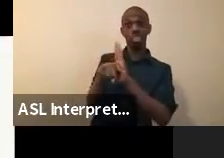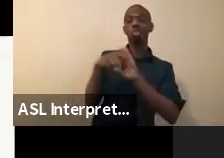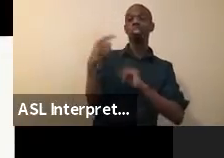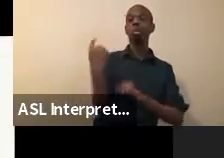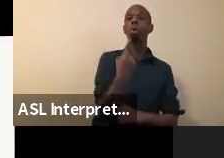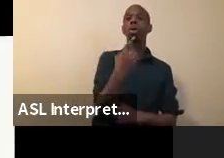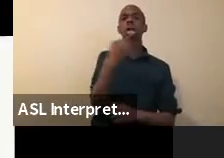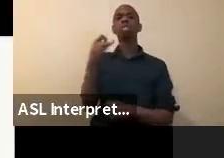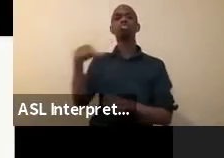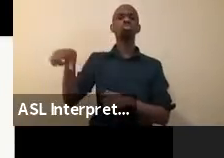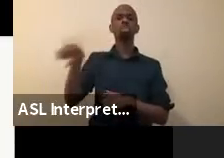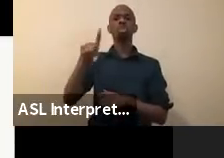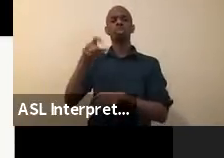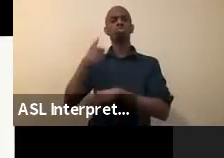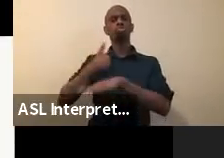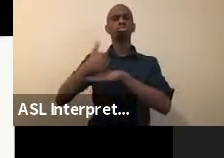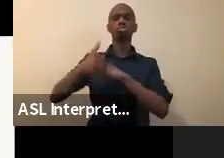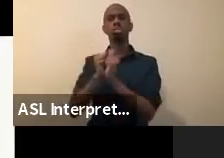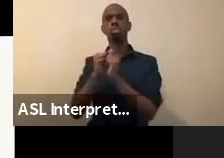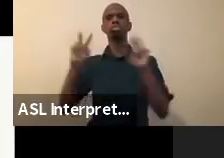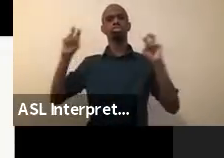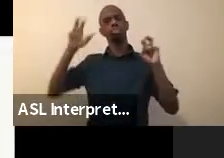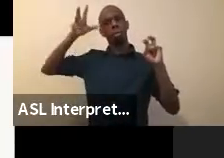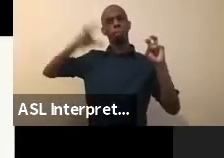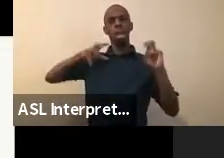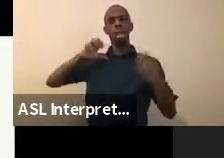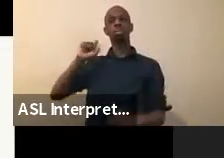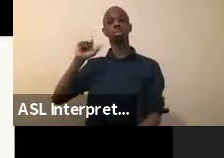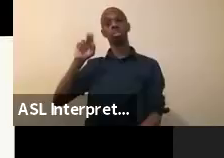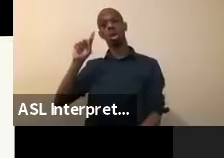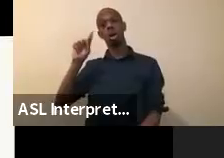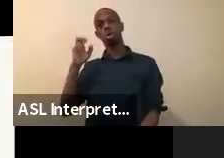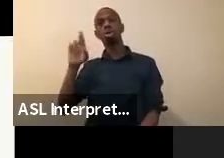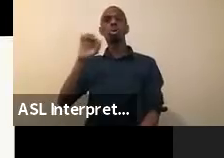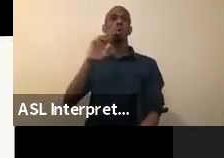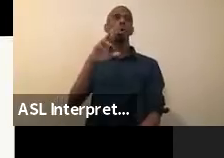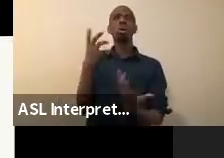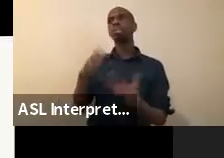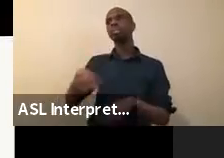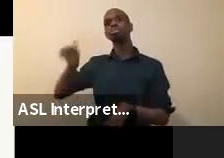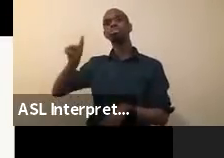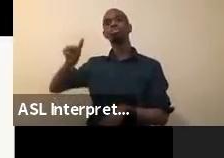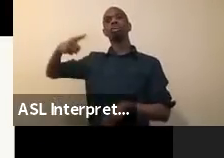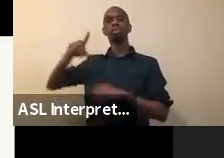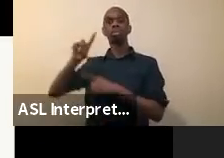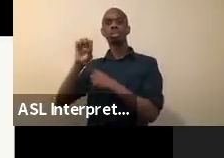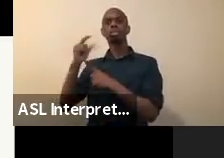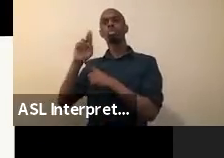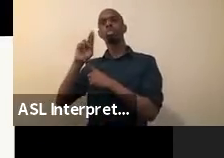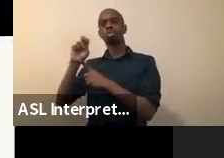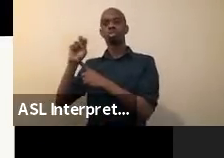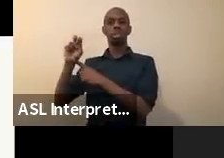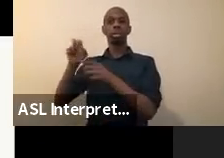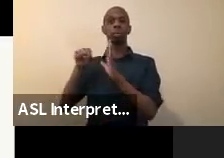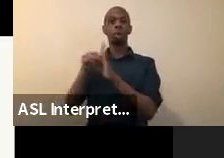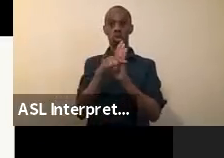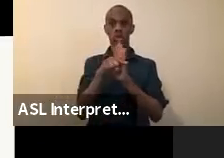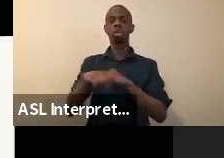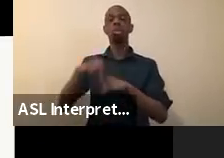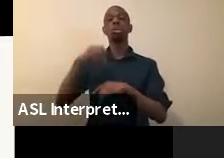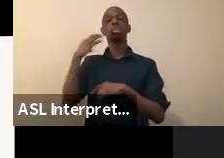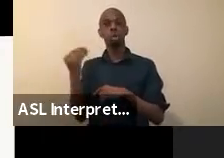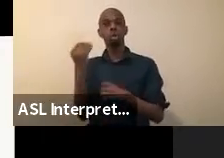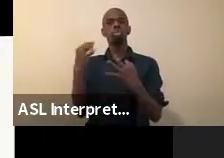or, you know, what degree murder. And then it's if they think that there is a motivation for that committing